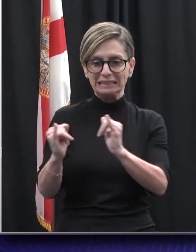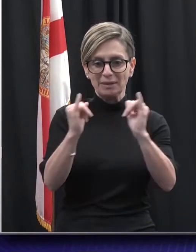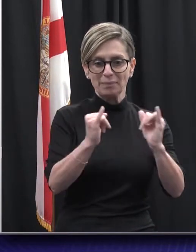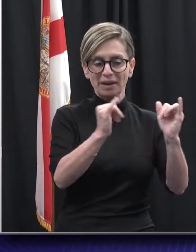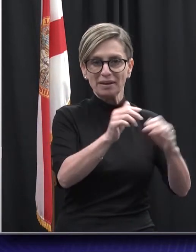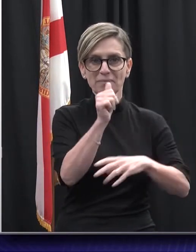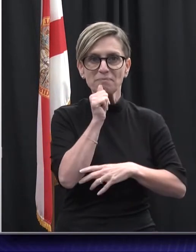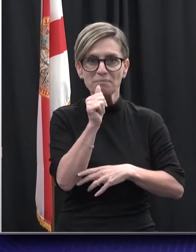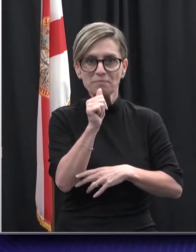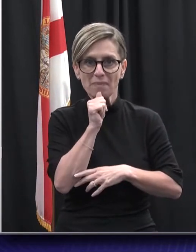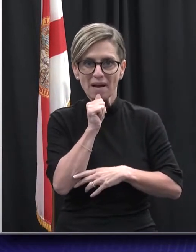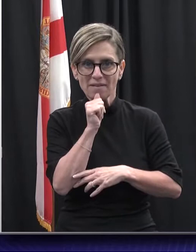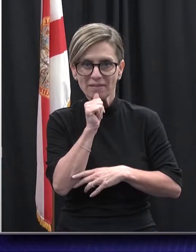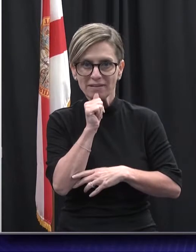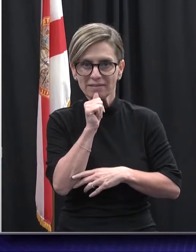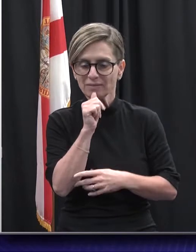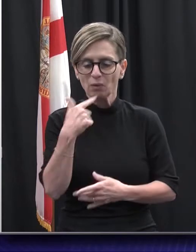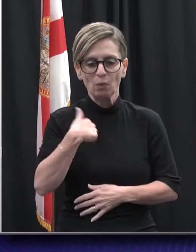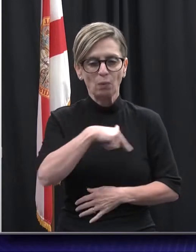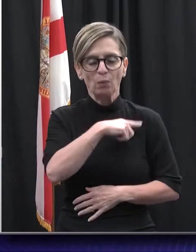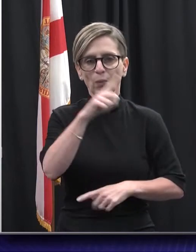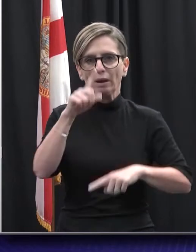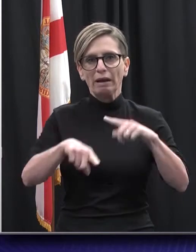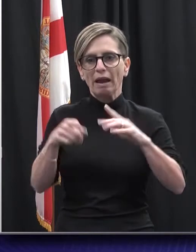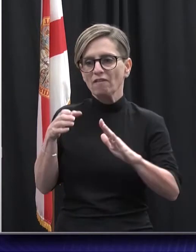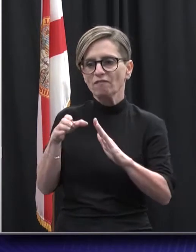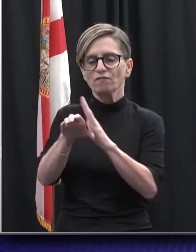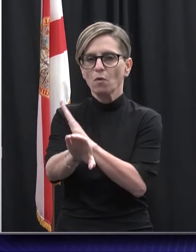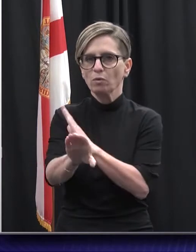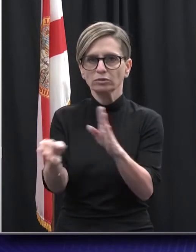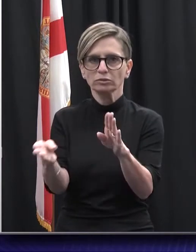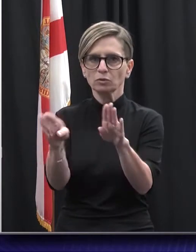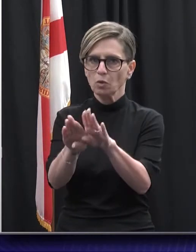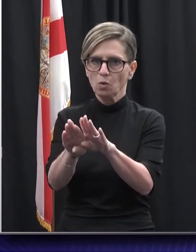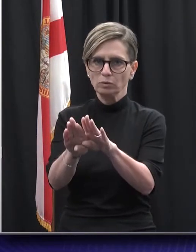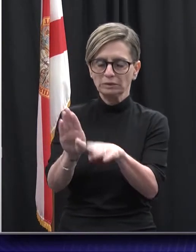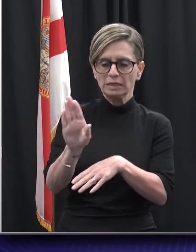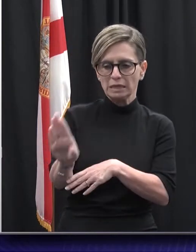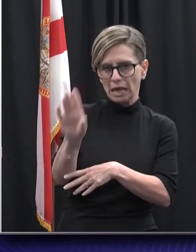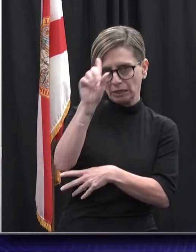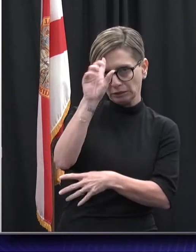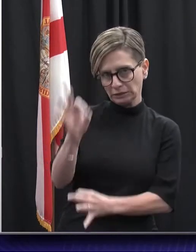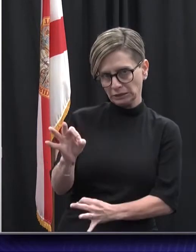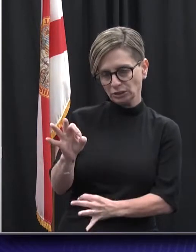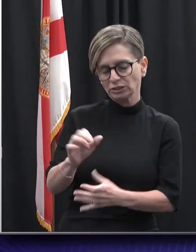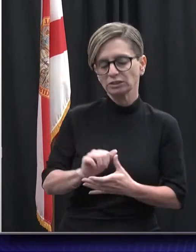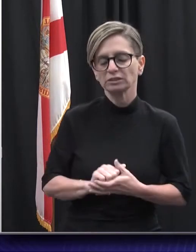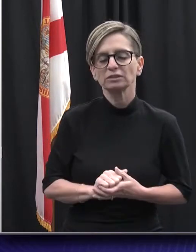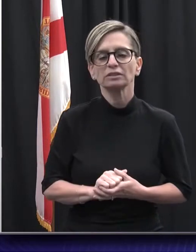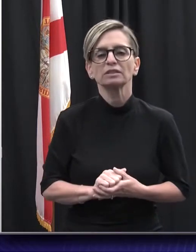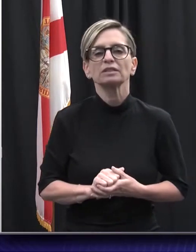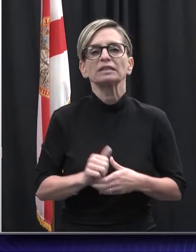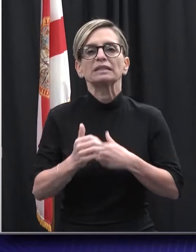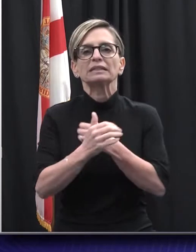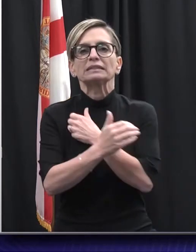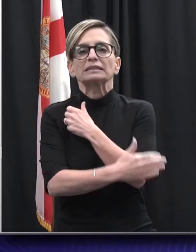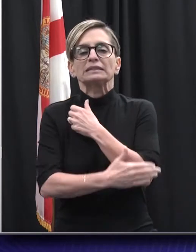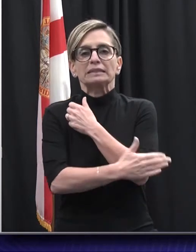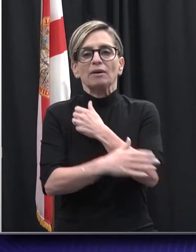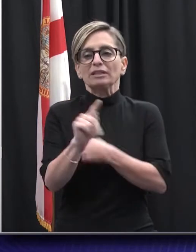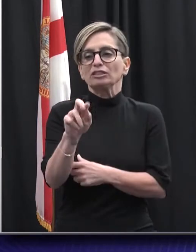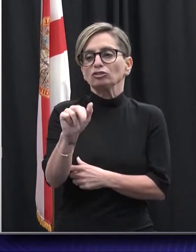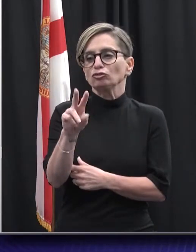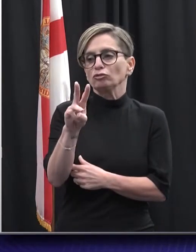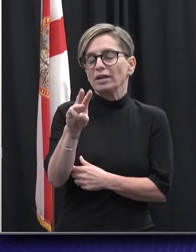say to them to close or stay open. It's up to the individual golf course. The county's golf course, Fairwinds, is closed at this